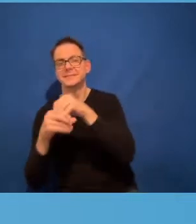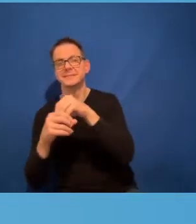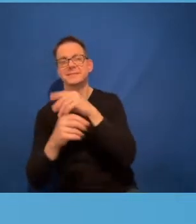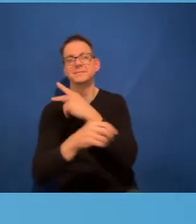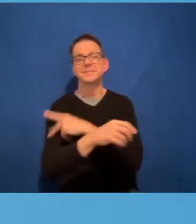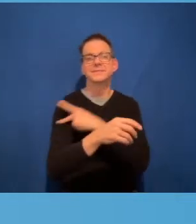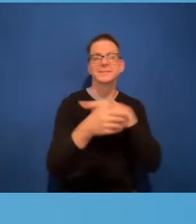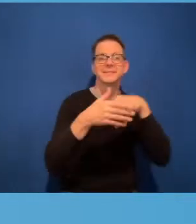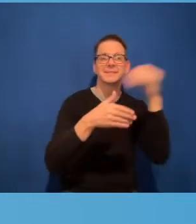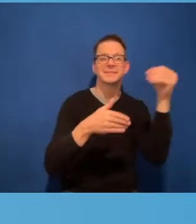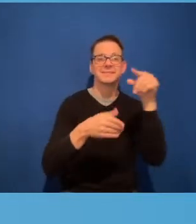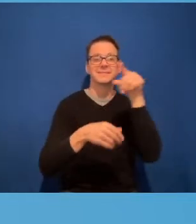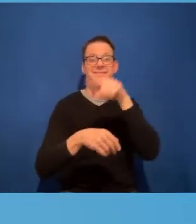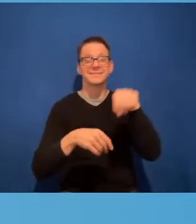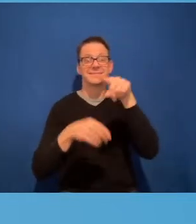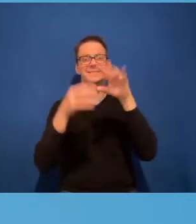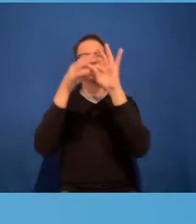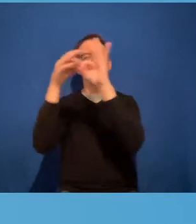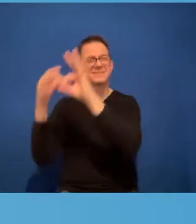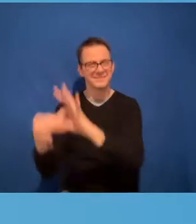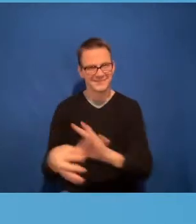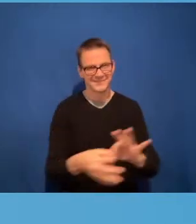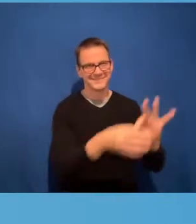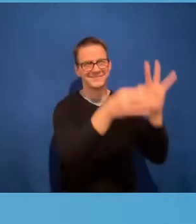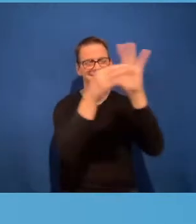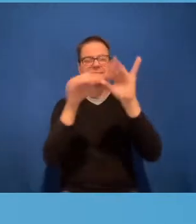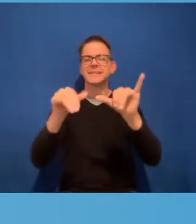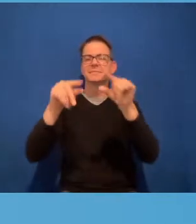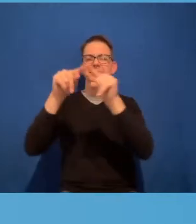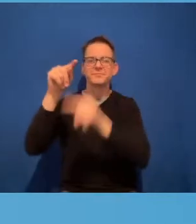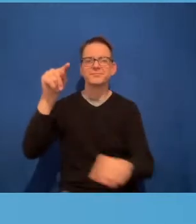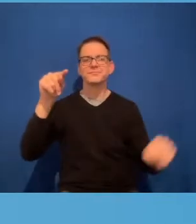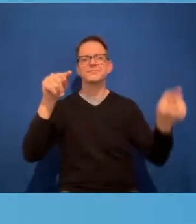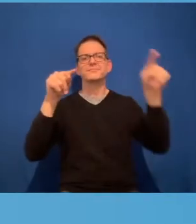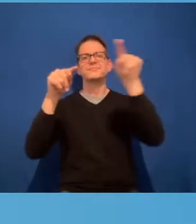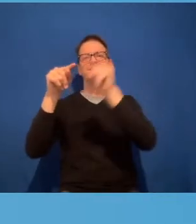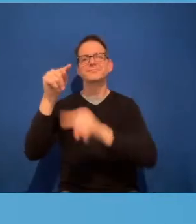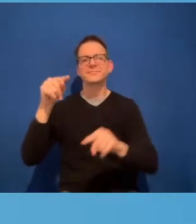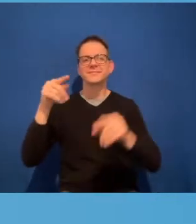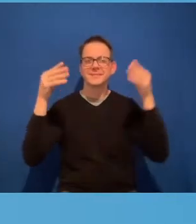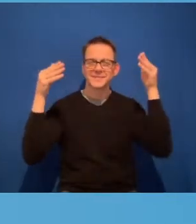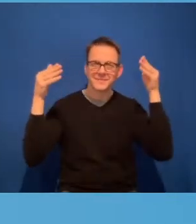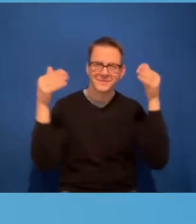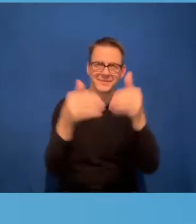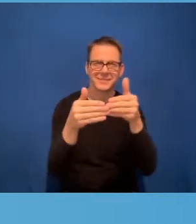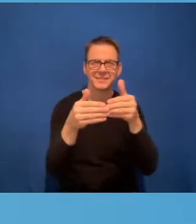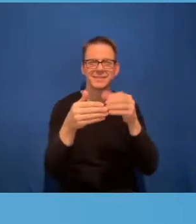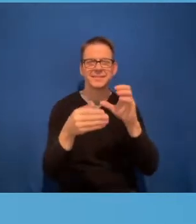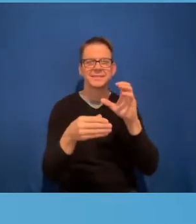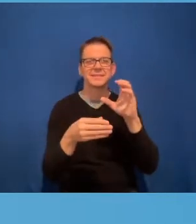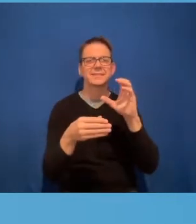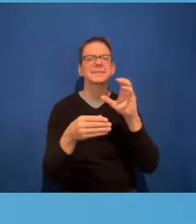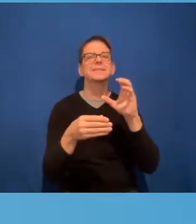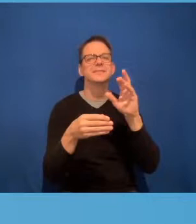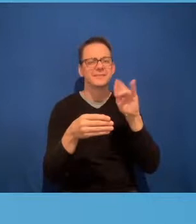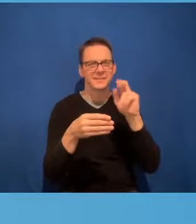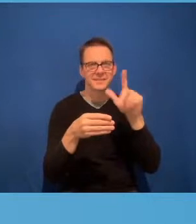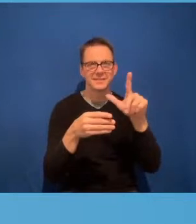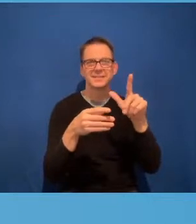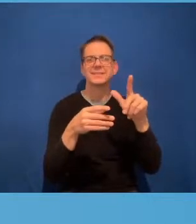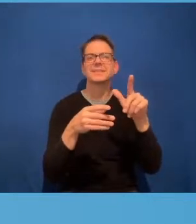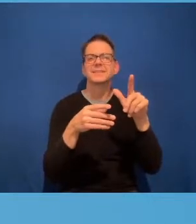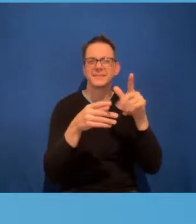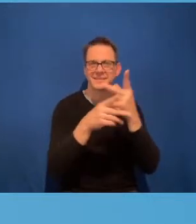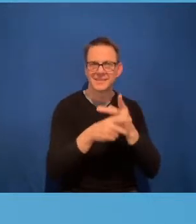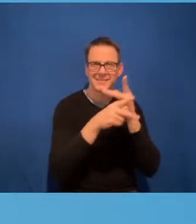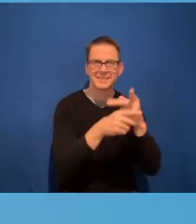we should have, when it comes to critical illness and COVID and those kinds of things. But if we look at what happened in this wave alone, so we had 15,000